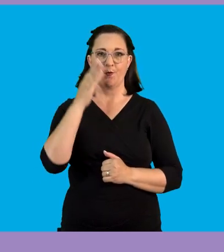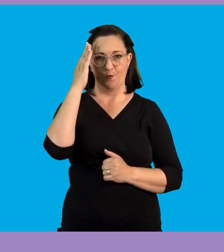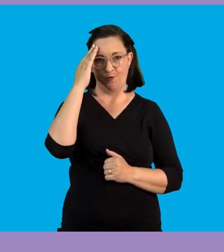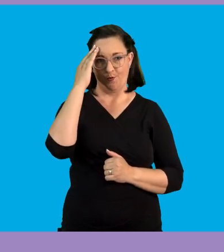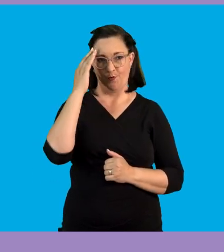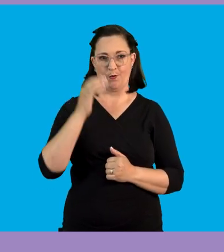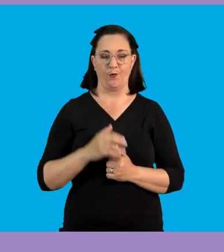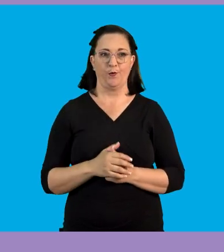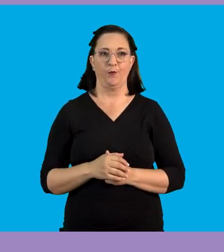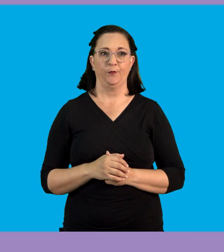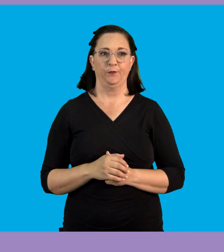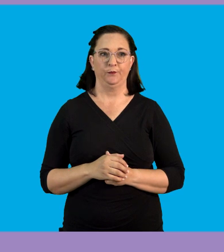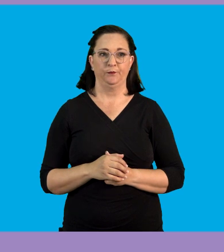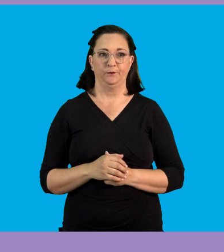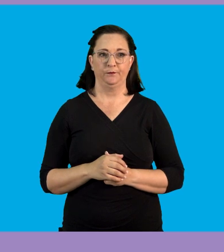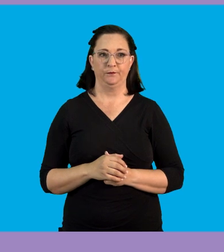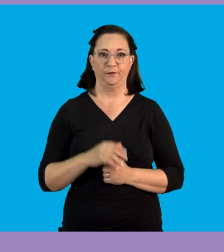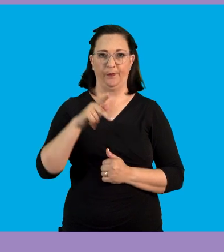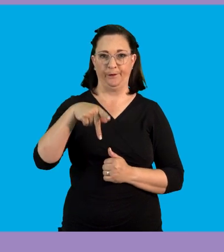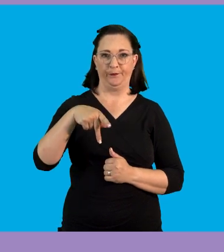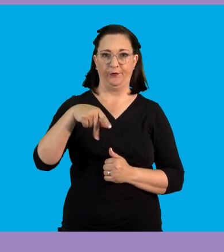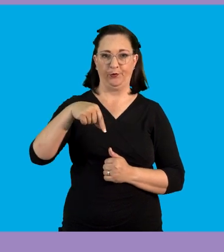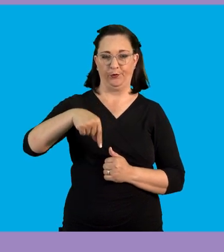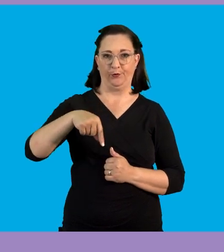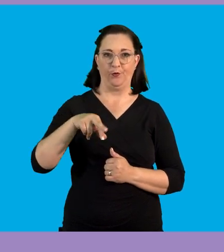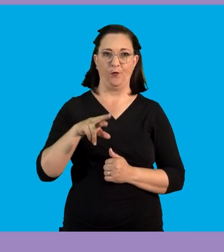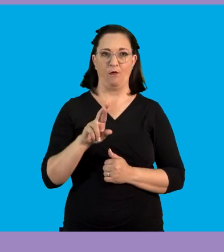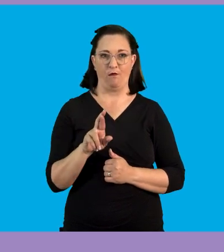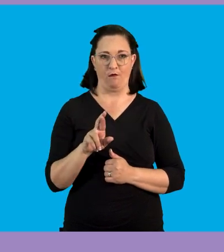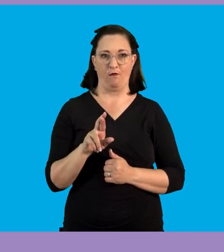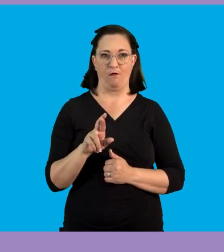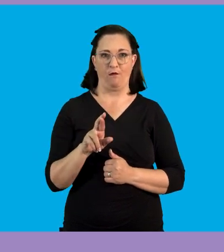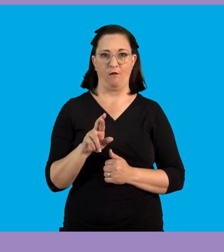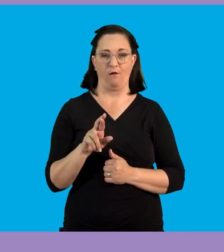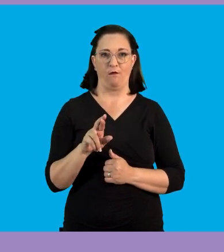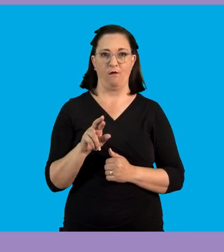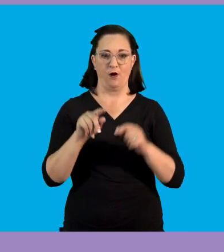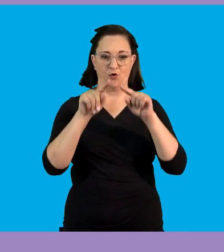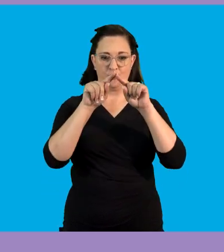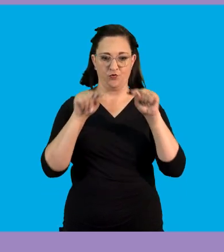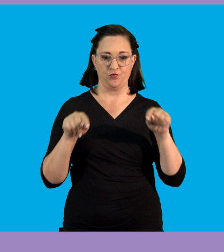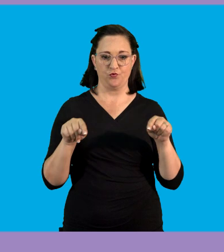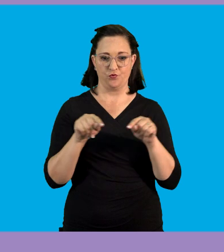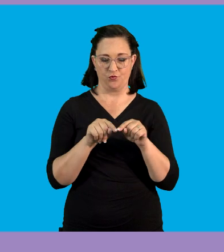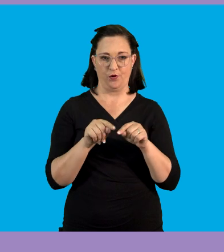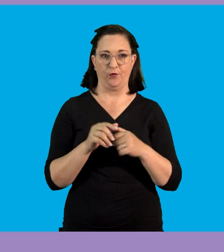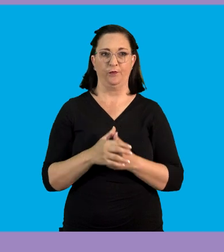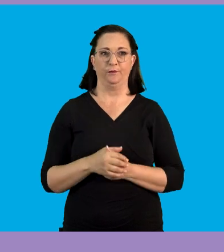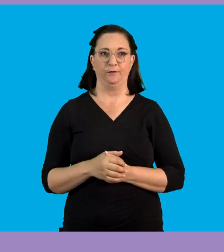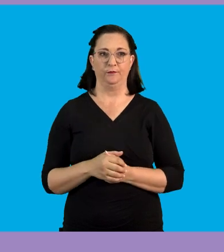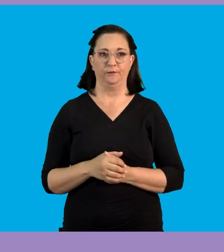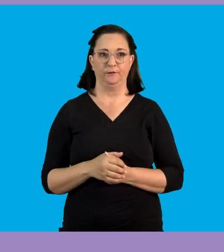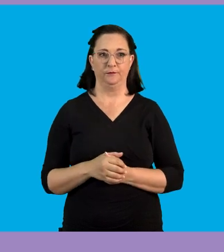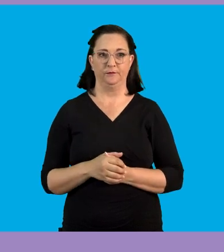this and the next shape is PQR, which is a triangle, and we look